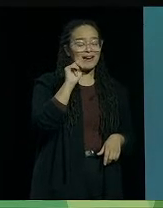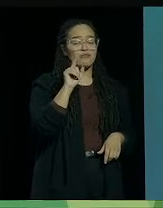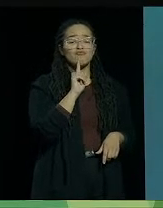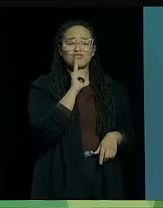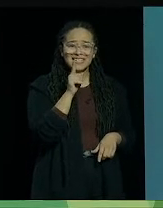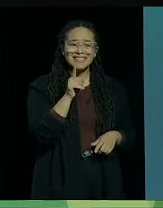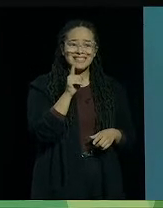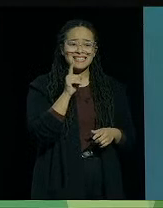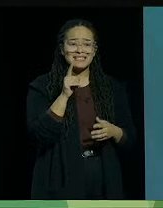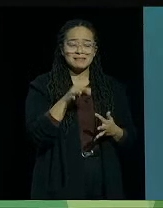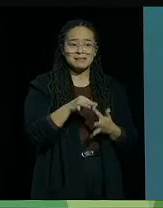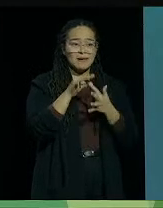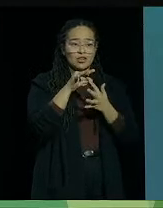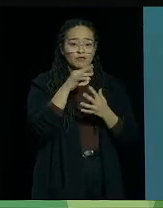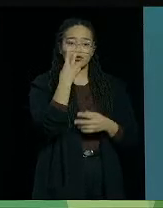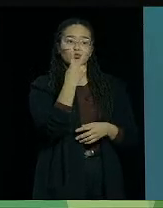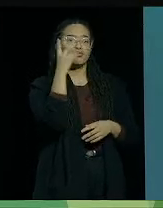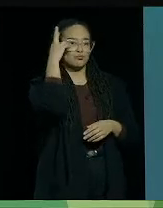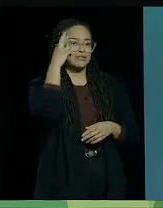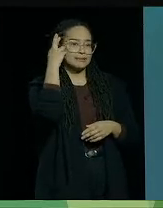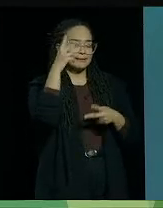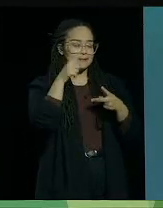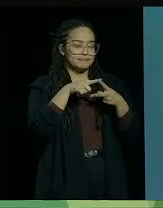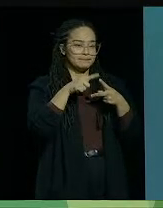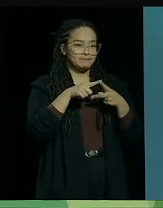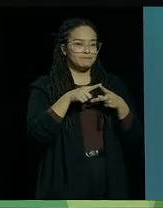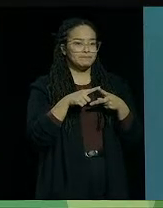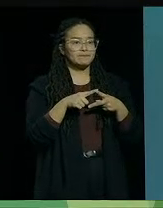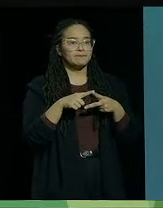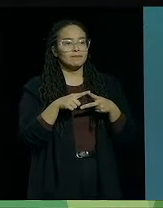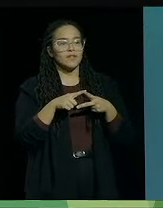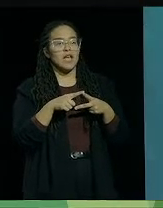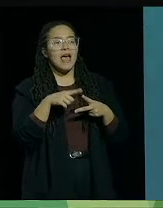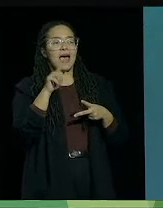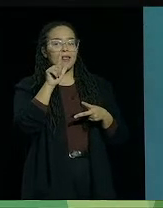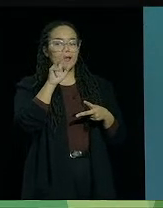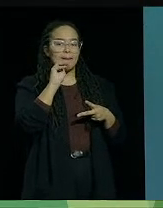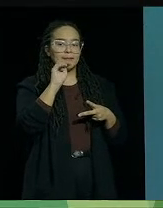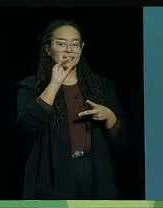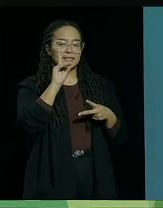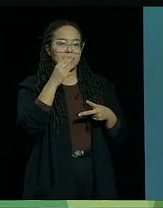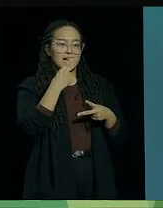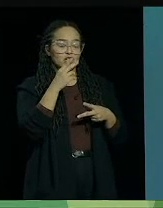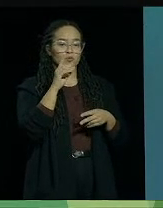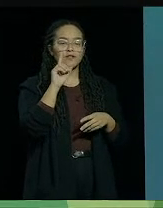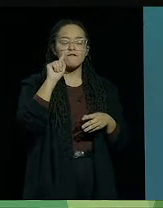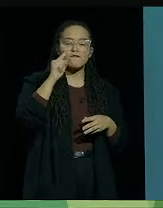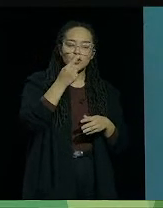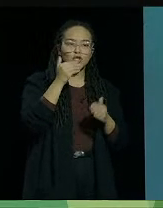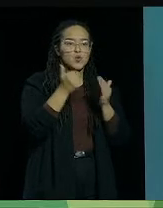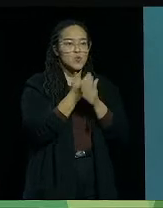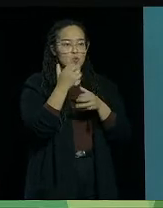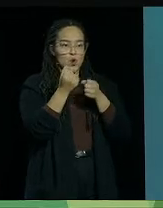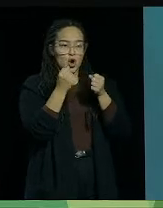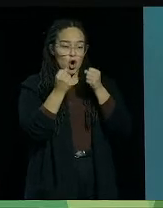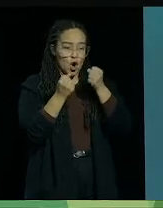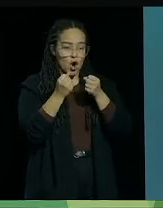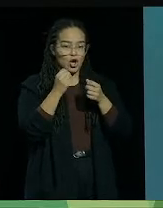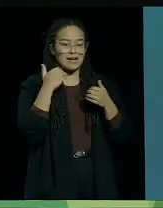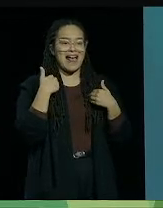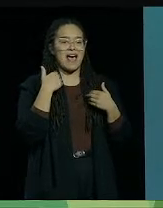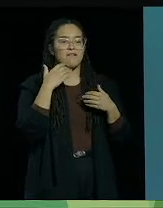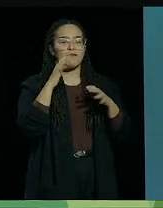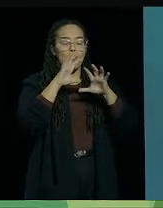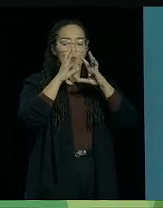specific reasons. One, because the LMDH was the first entirely new car to receive global approval from